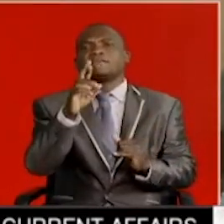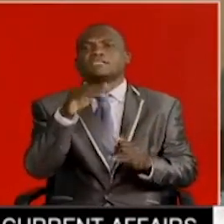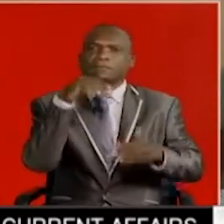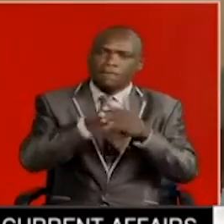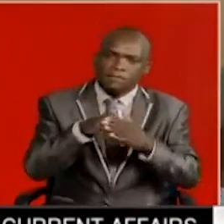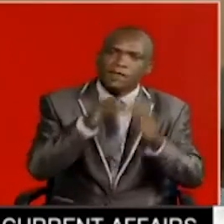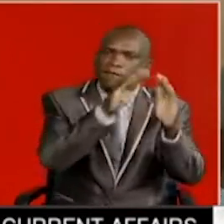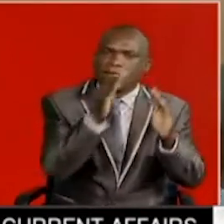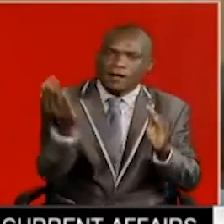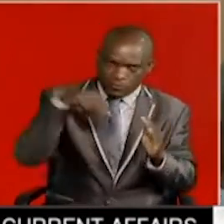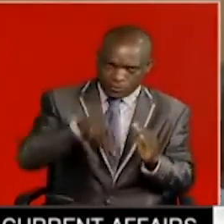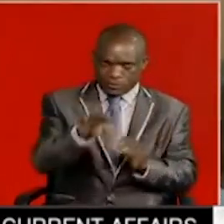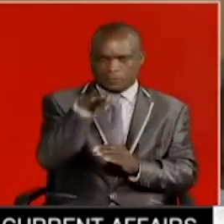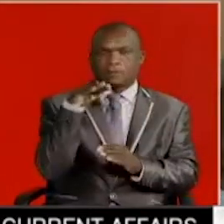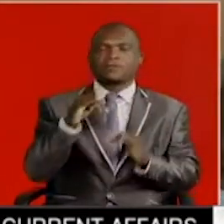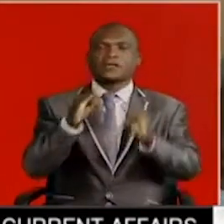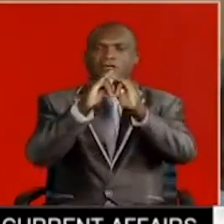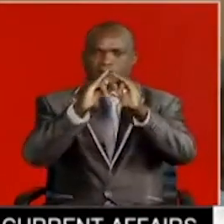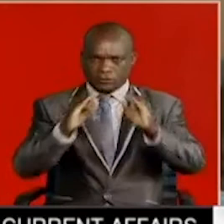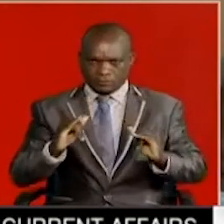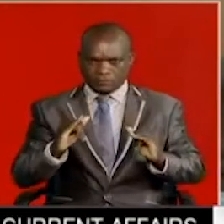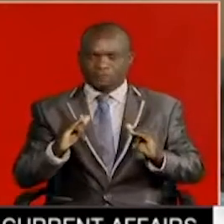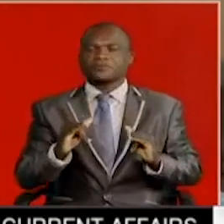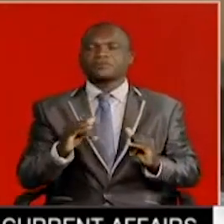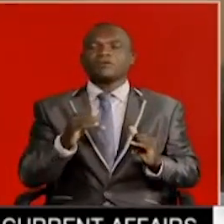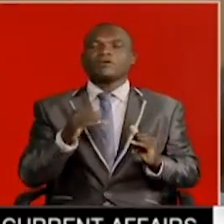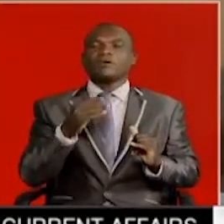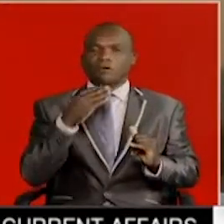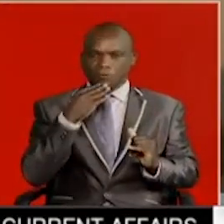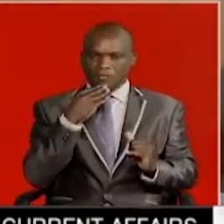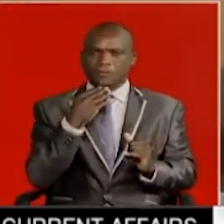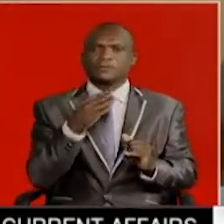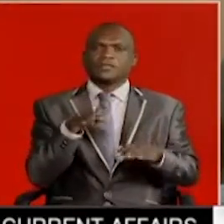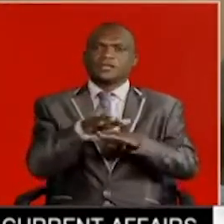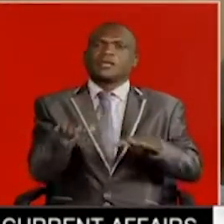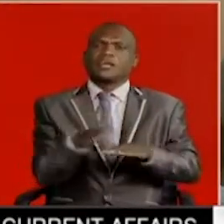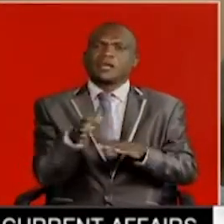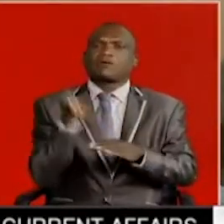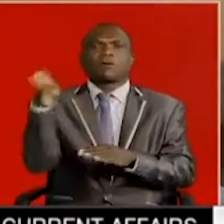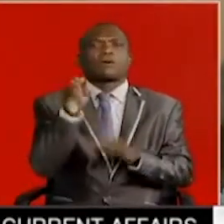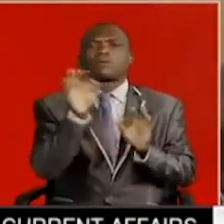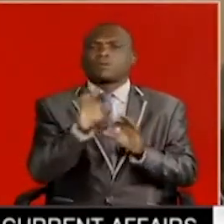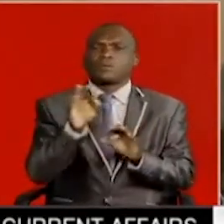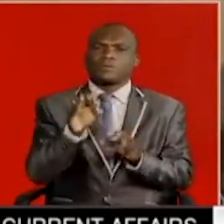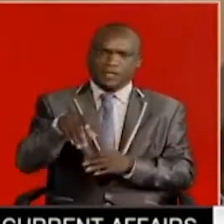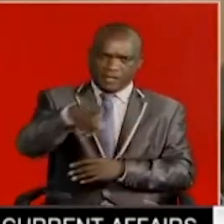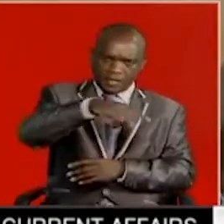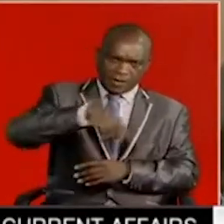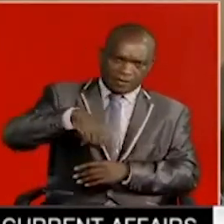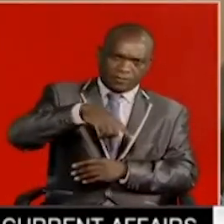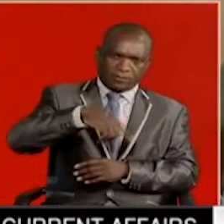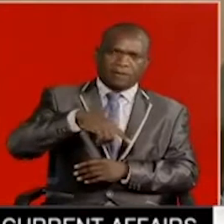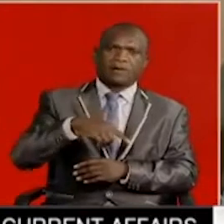the country. And those people, because they are living in concentrated areas, I've given an example